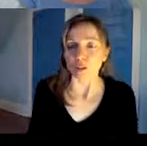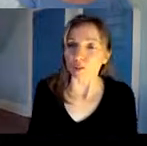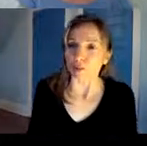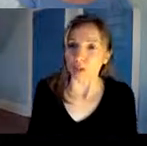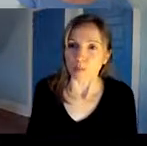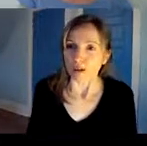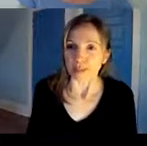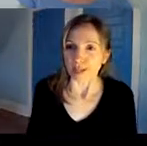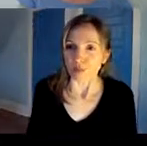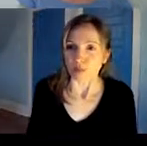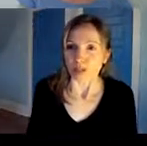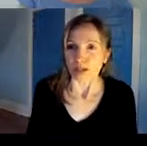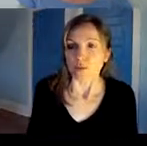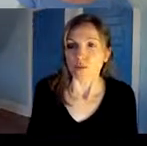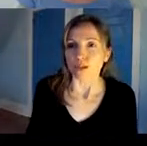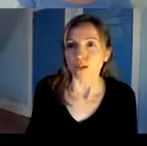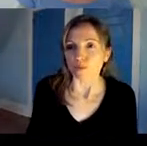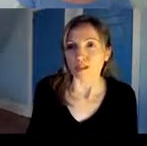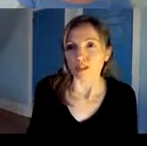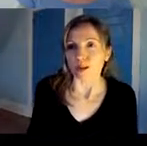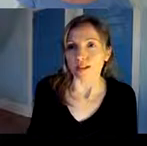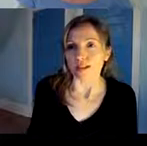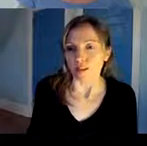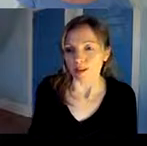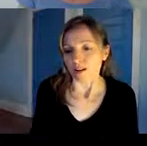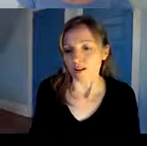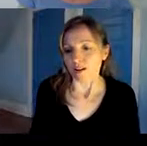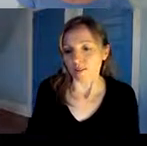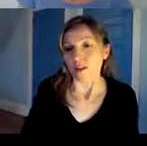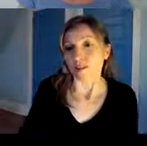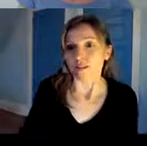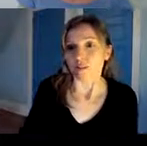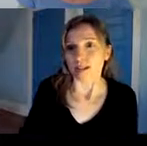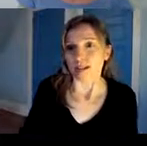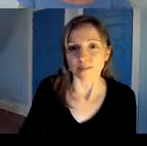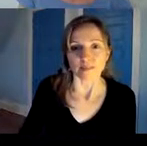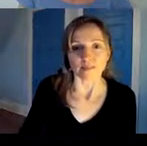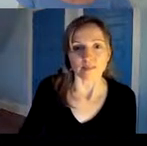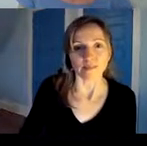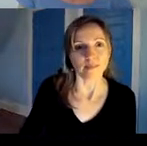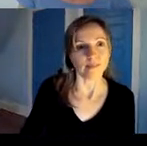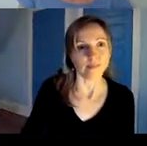don't include private landowners. Those are what government is spending on invasive plants.